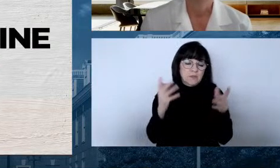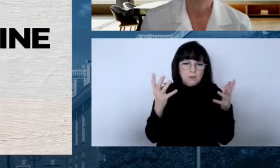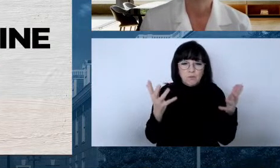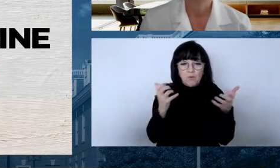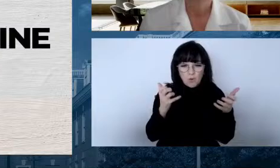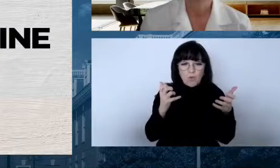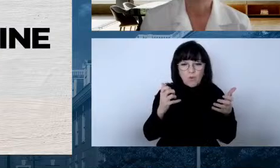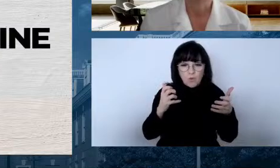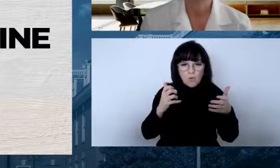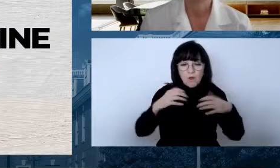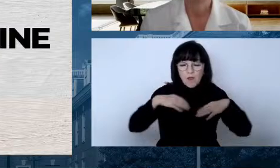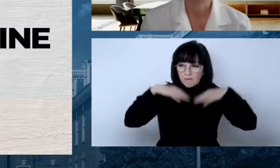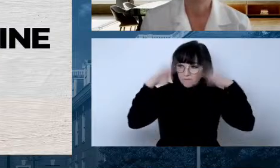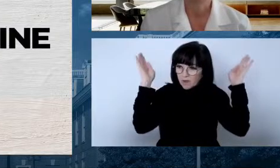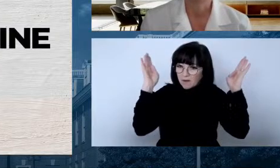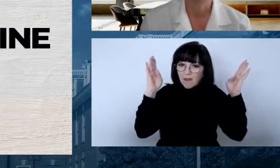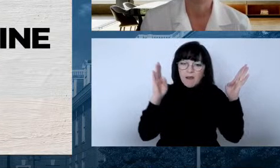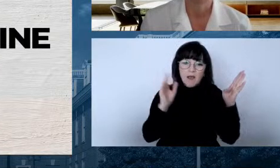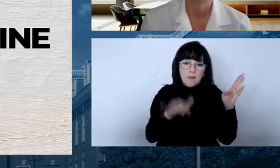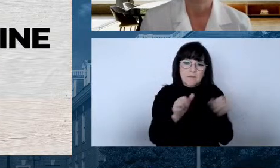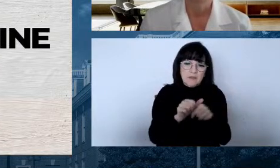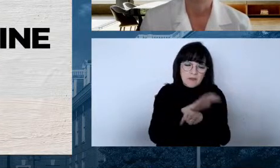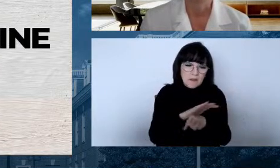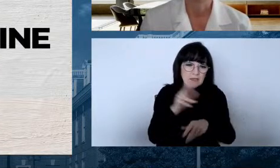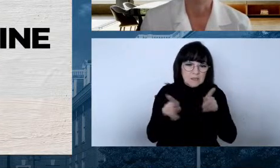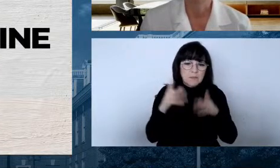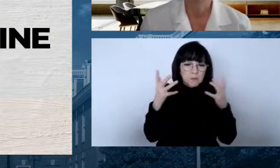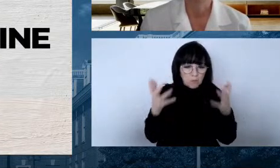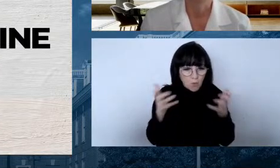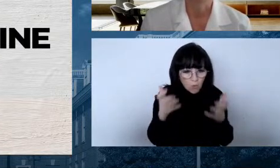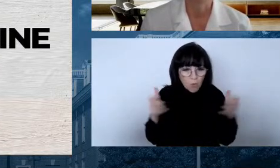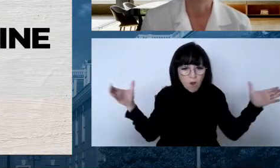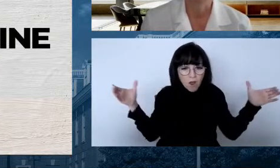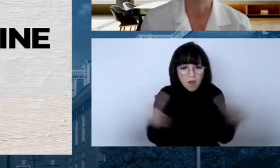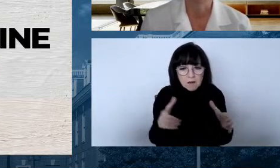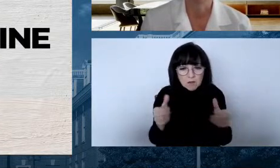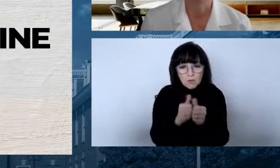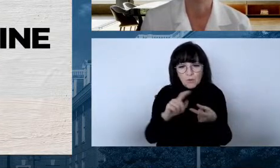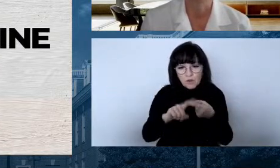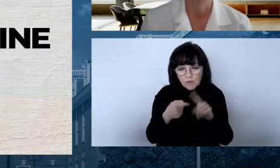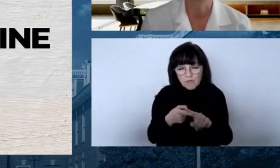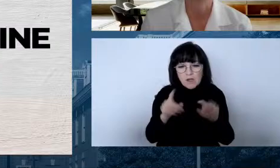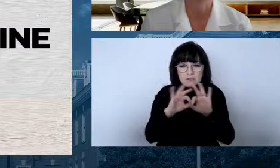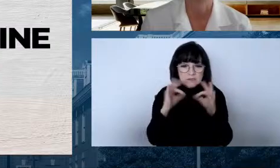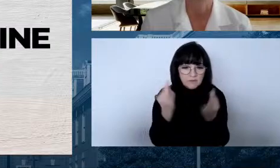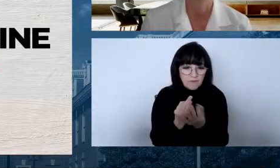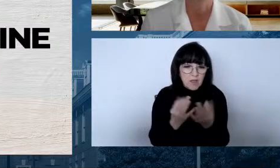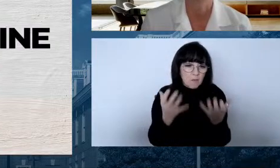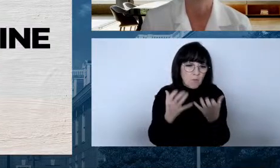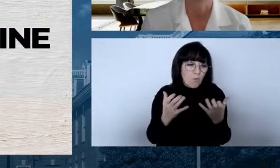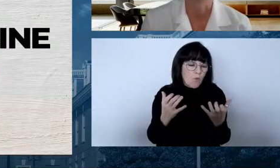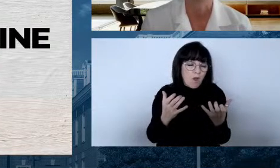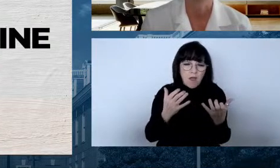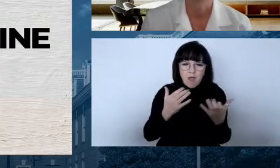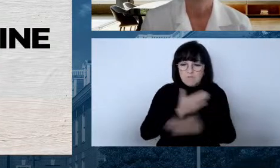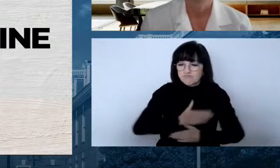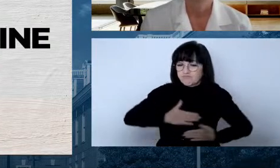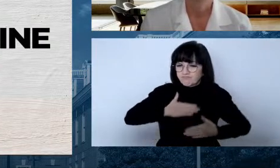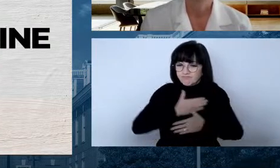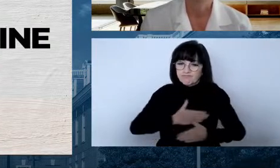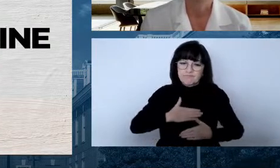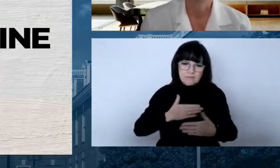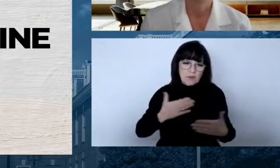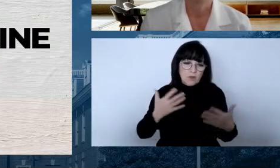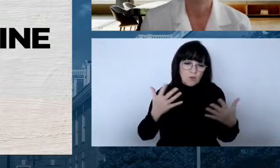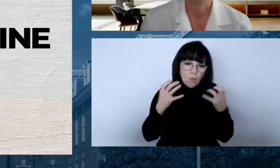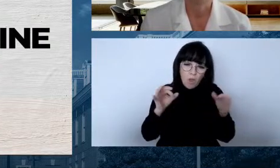have gatherings. We want to be with friends and family. We want to travel. We want to have fun. We want to just go back to the way we were, but